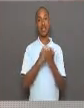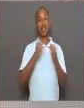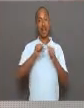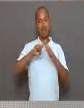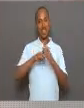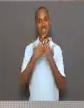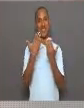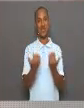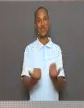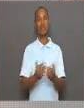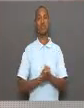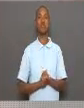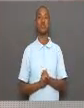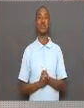begin?